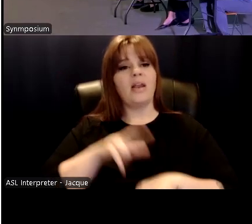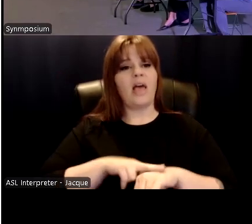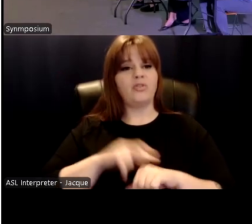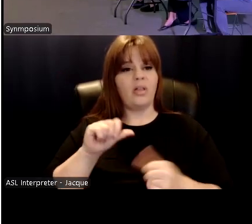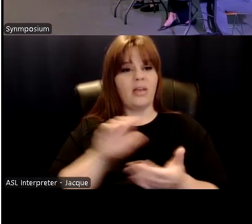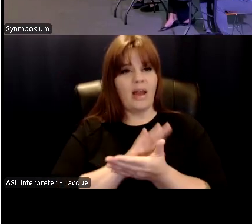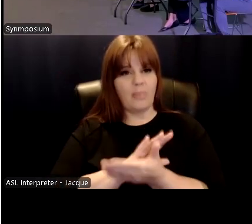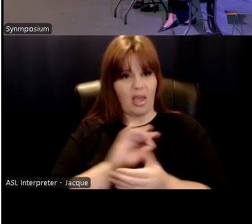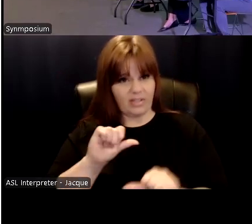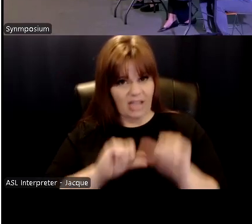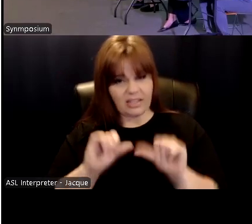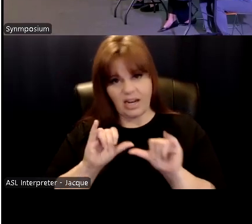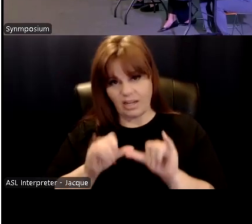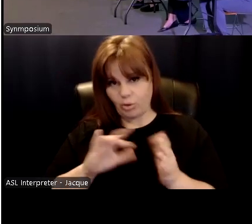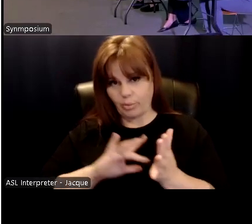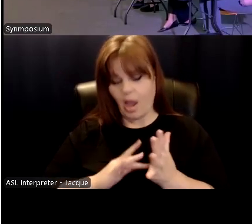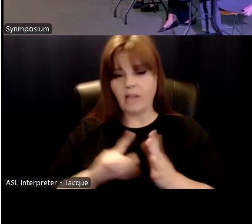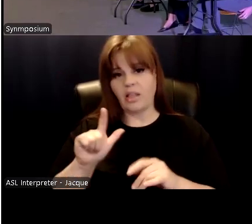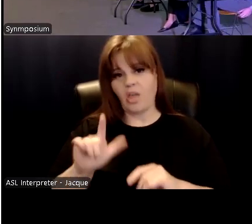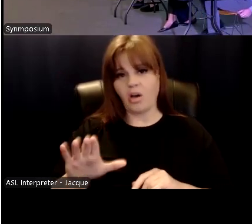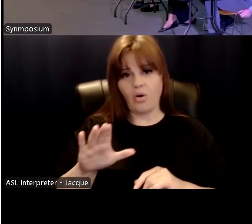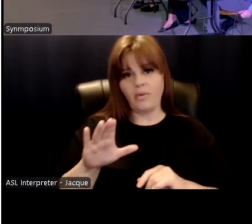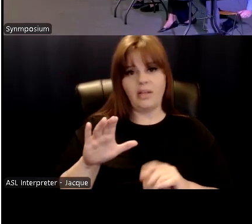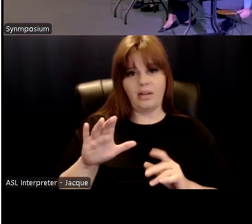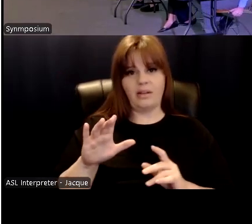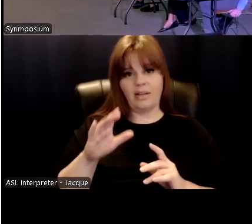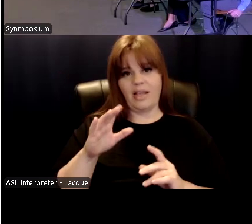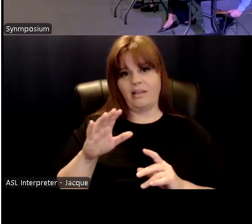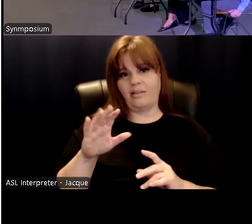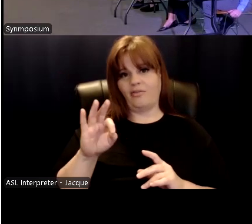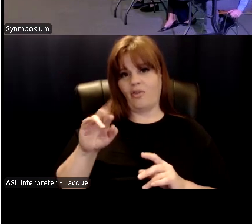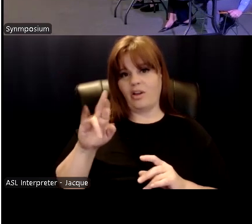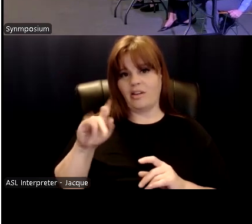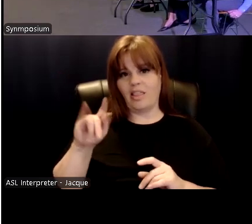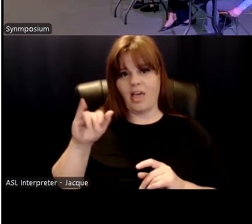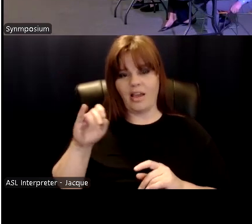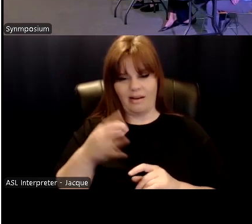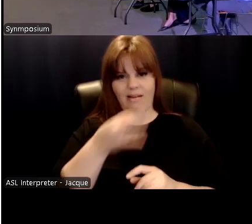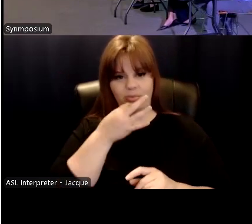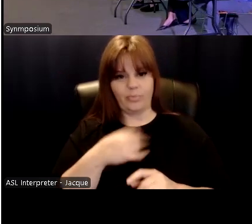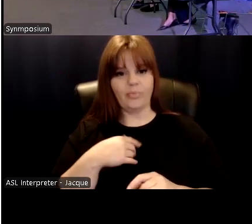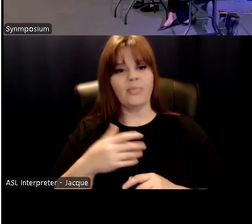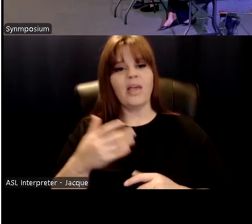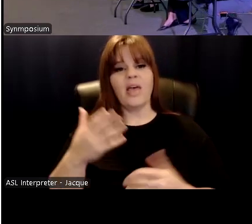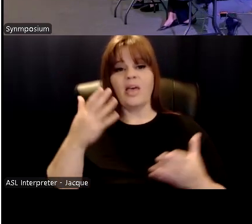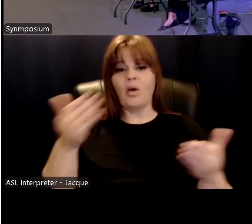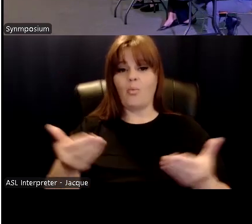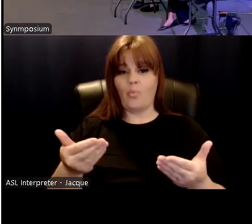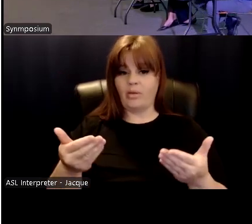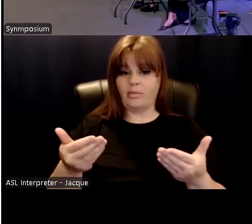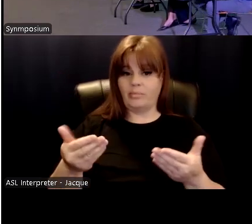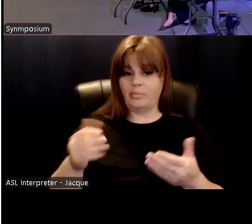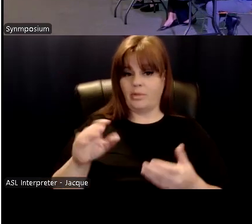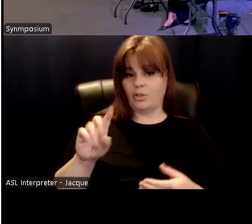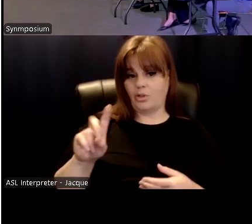Medicine as a long COVID frontline clinical expert. Please join me in welcoming Dr. Gentili as well. So all